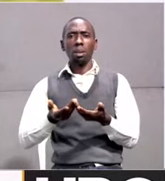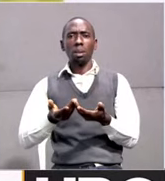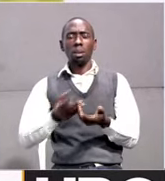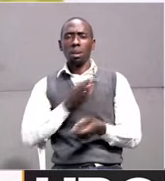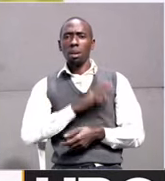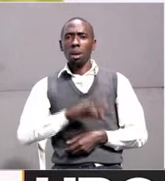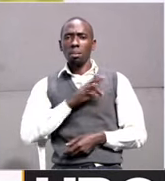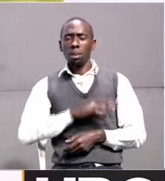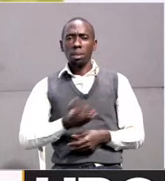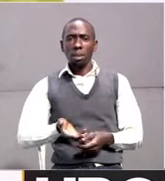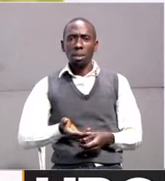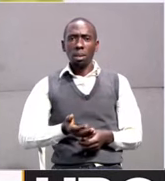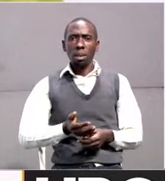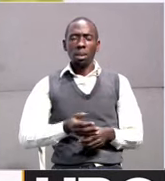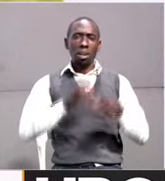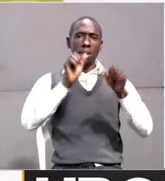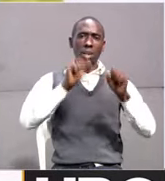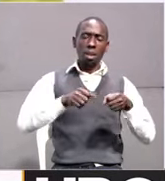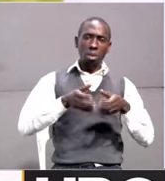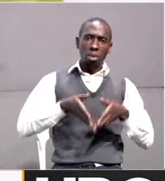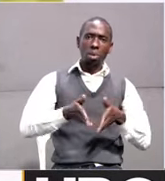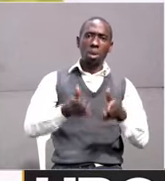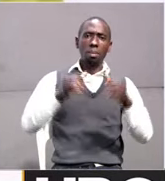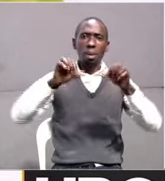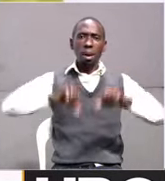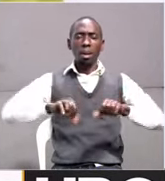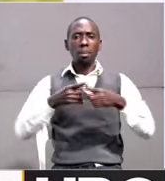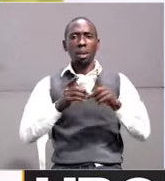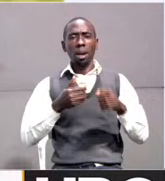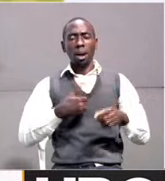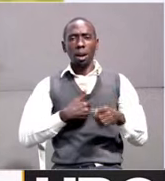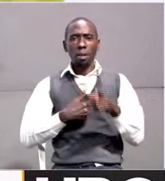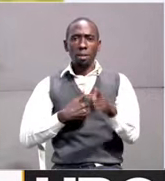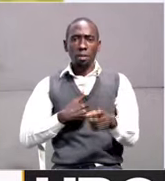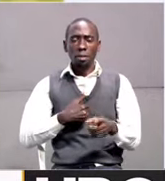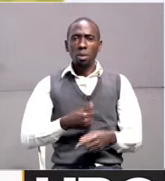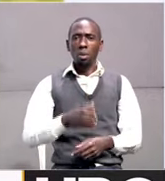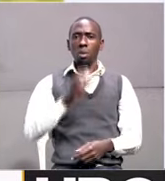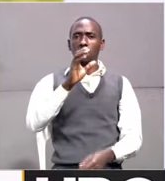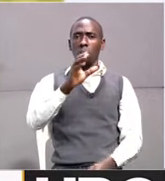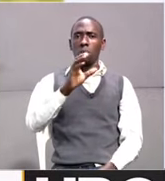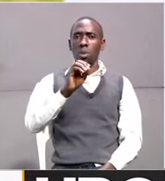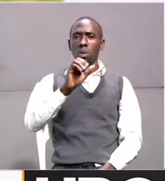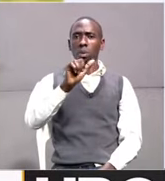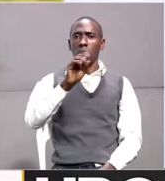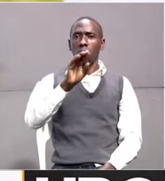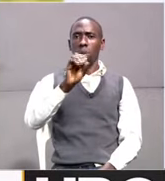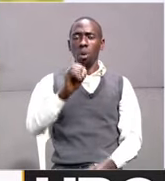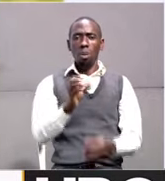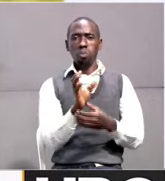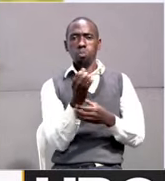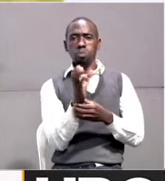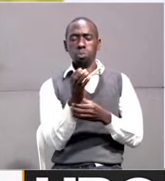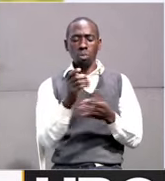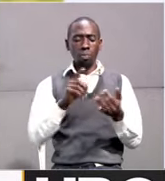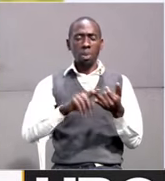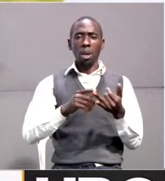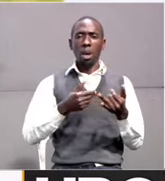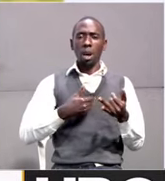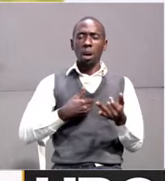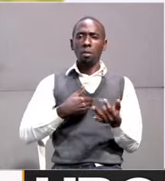bad, they had cocoa, they had coffee, they had upland